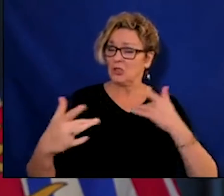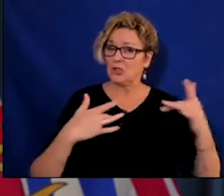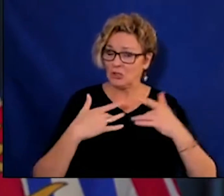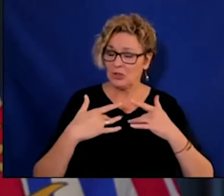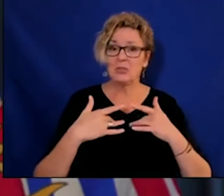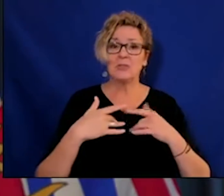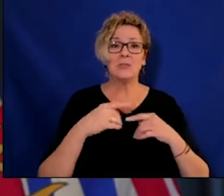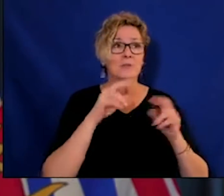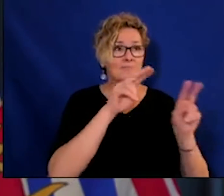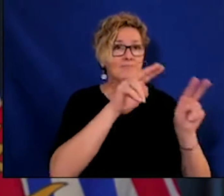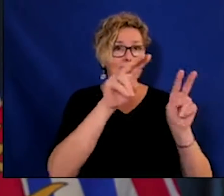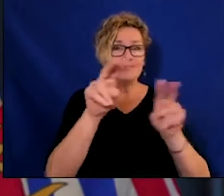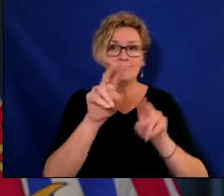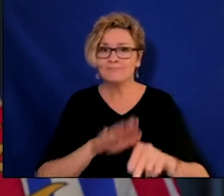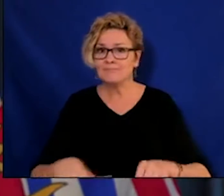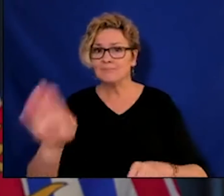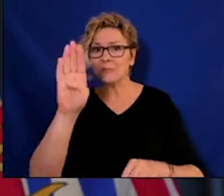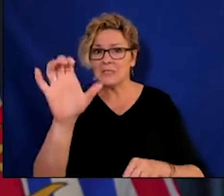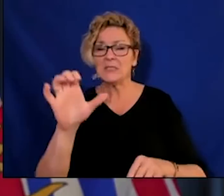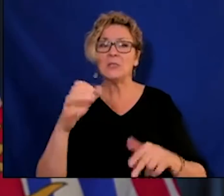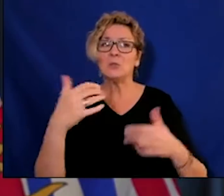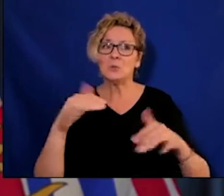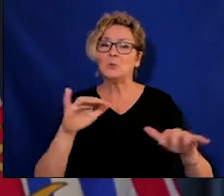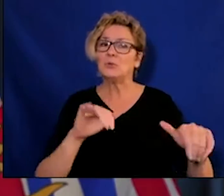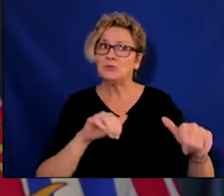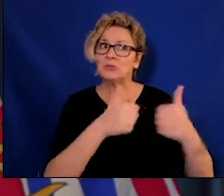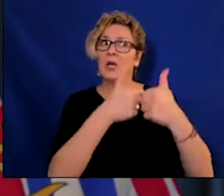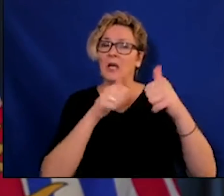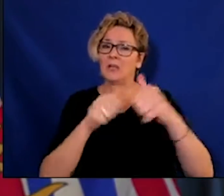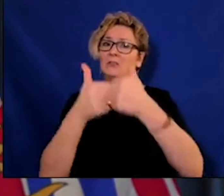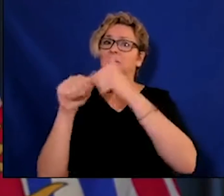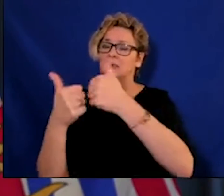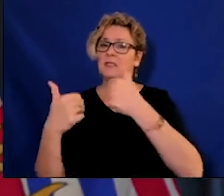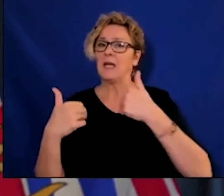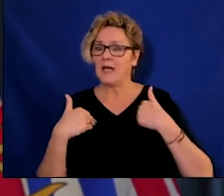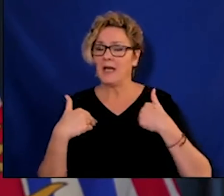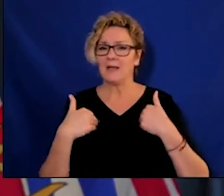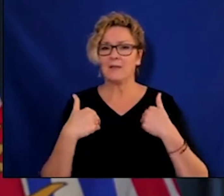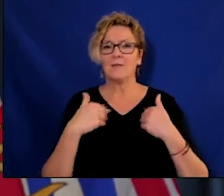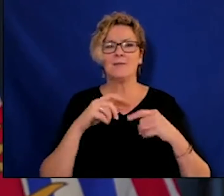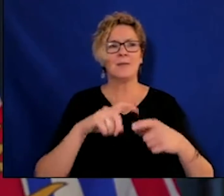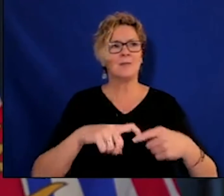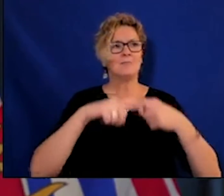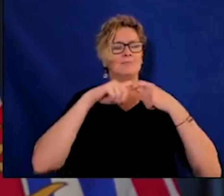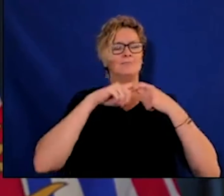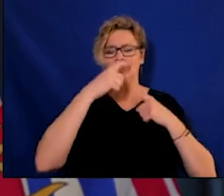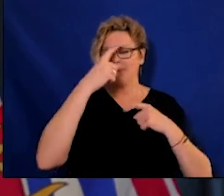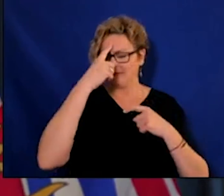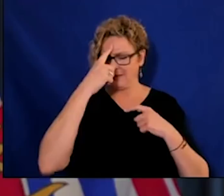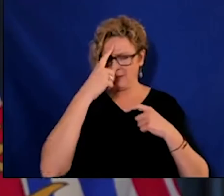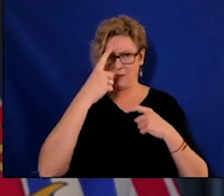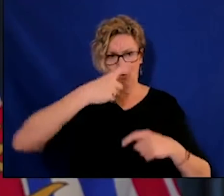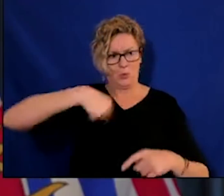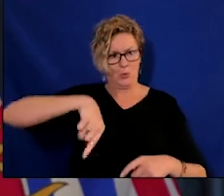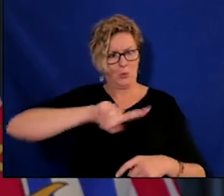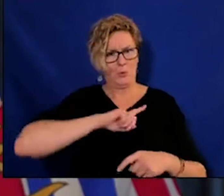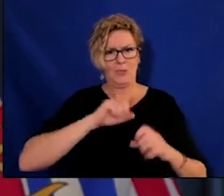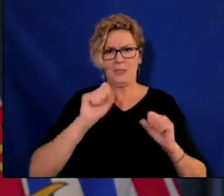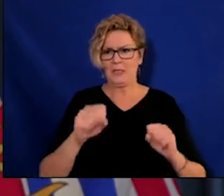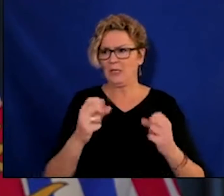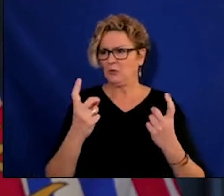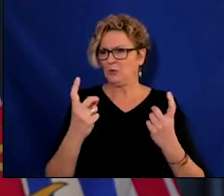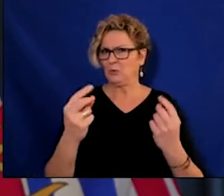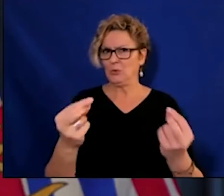today to make a difference. And right now, that means doing a bit more to get over this